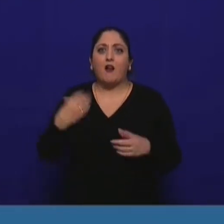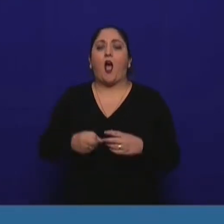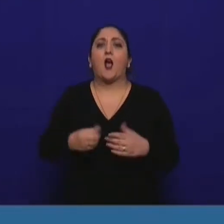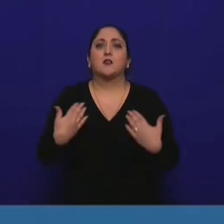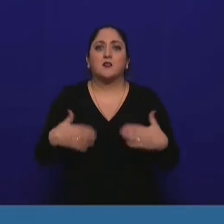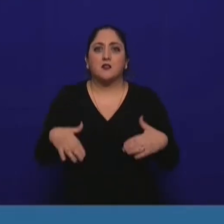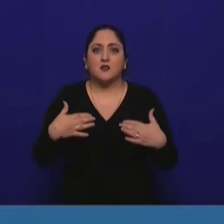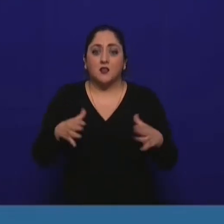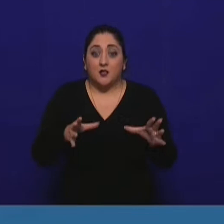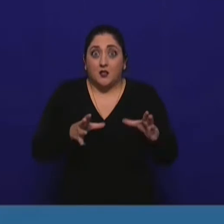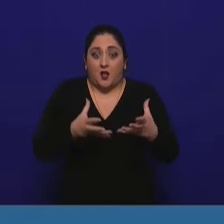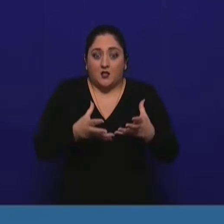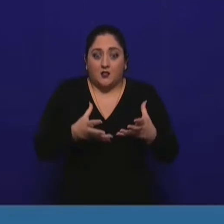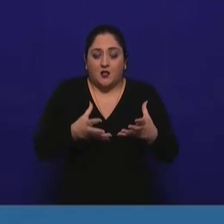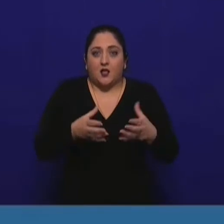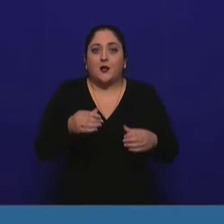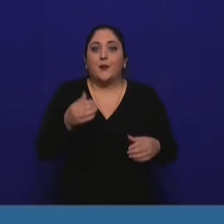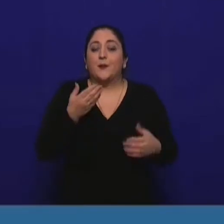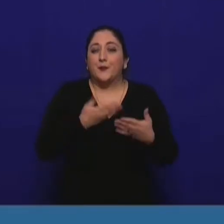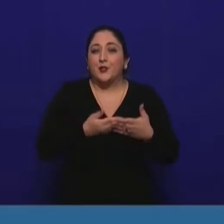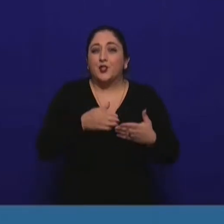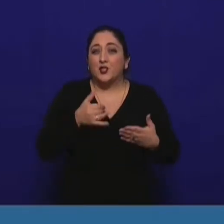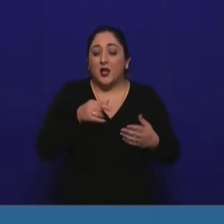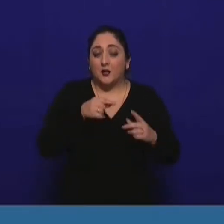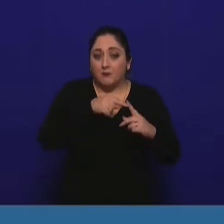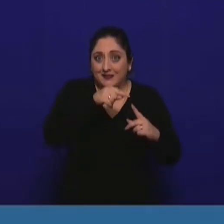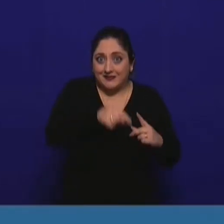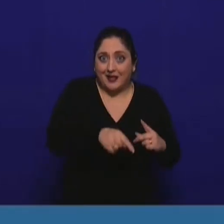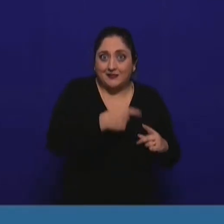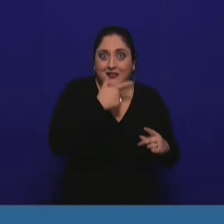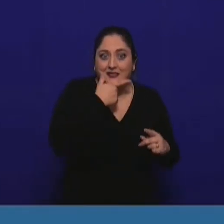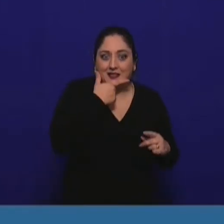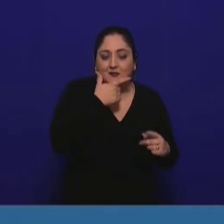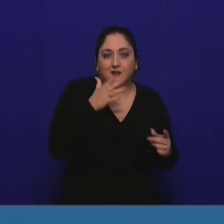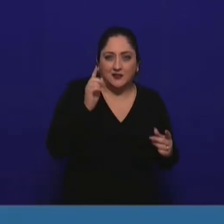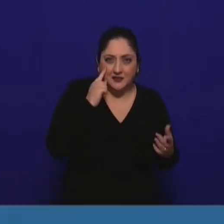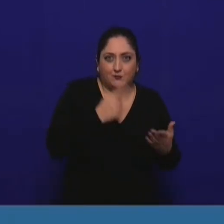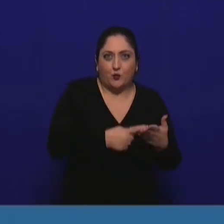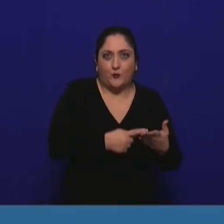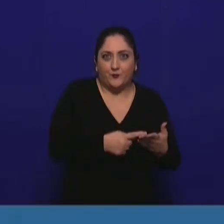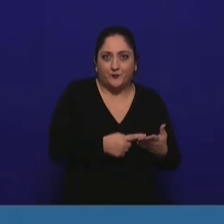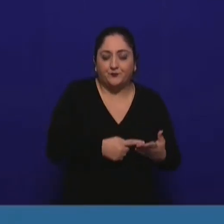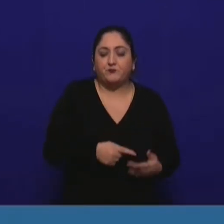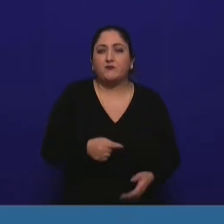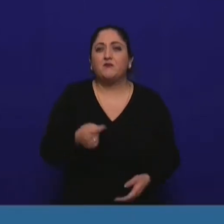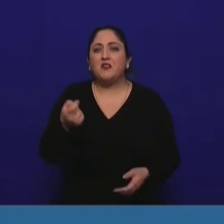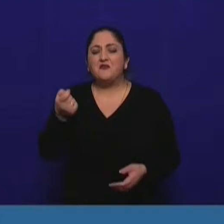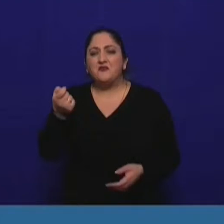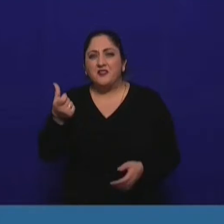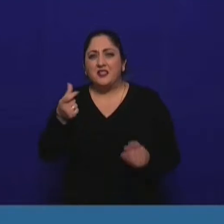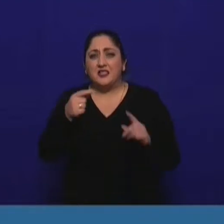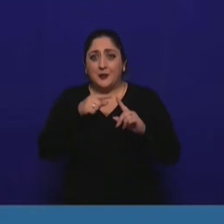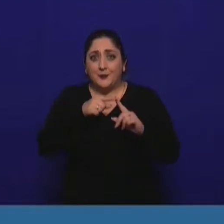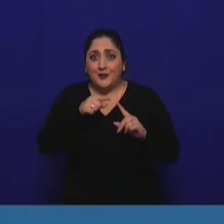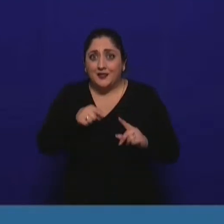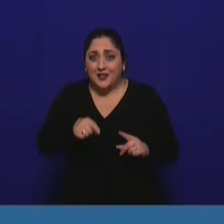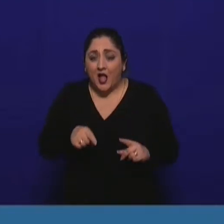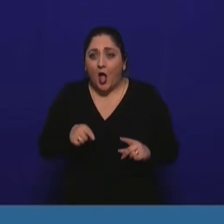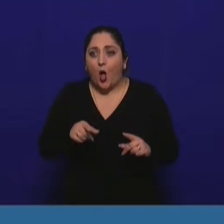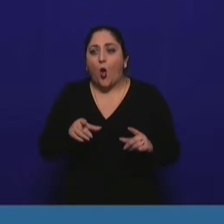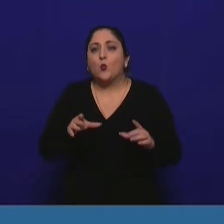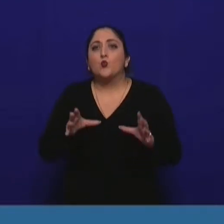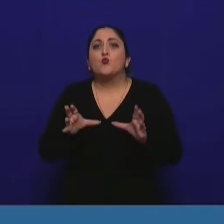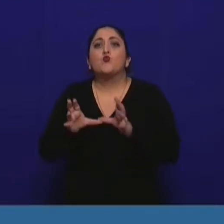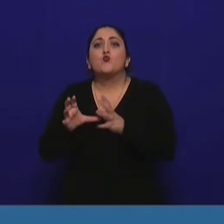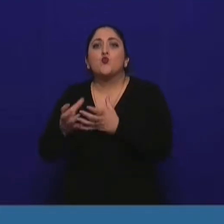propju jekk hemm minnhom li kienu l-varjant aħna naqbduhom. Kien hemm xi ftit minn dawn il-52 cases li kienu parti minn clusters ma'